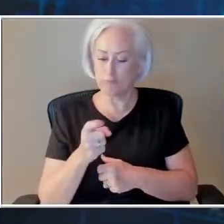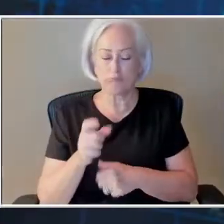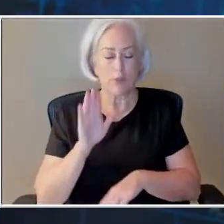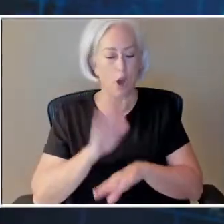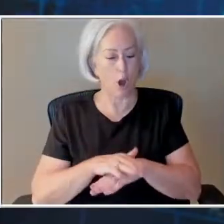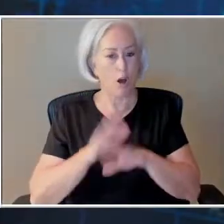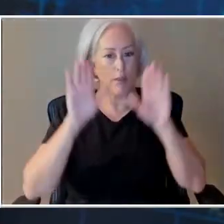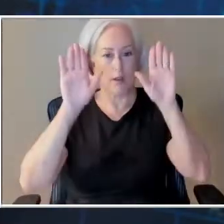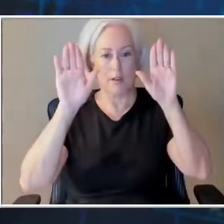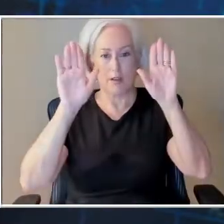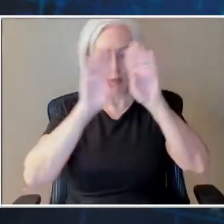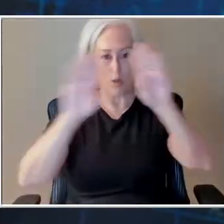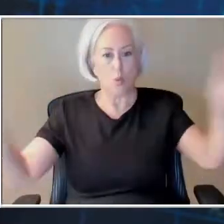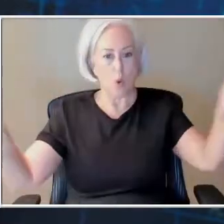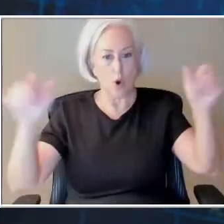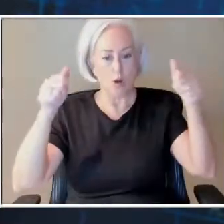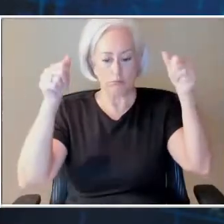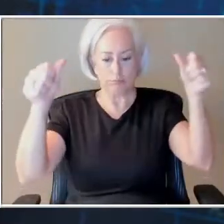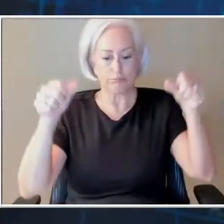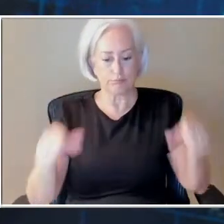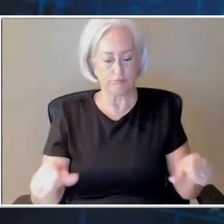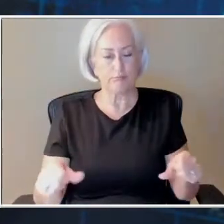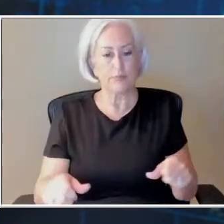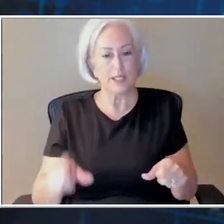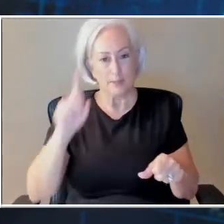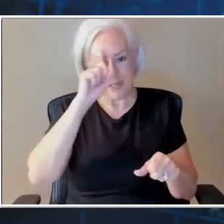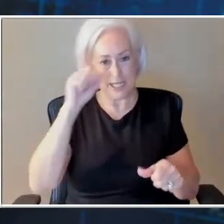her, that helped us a lot to advance our